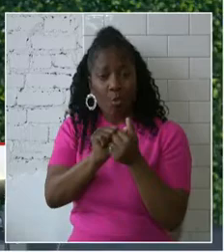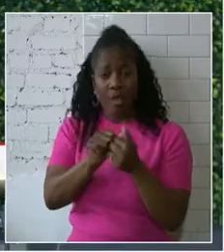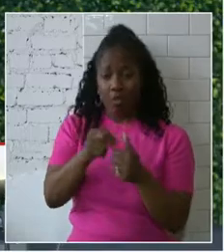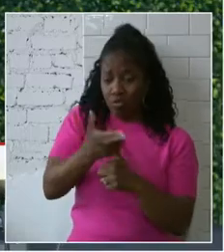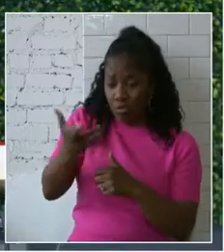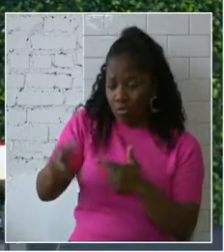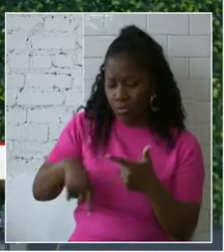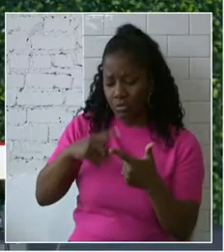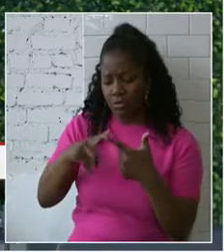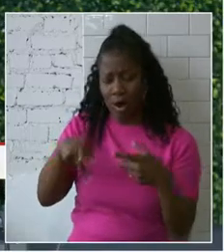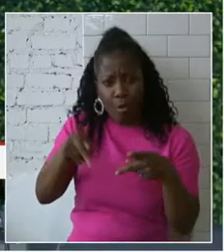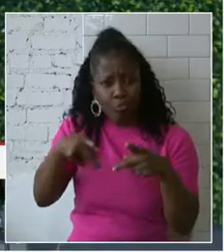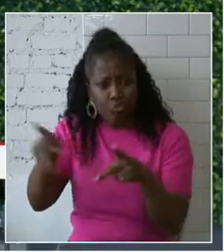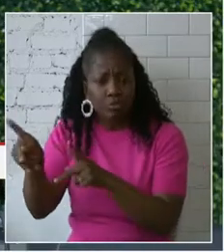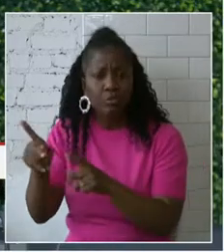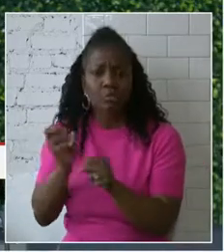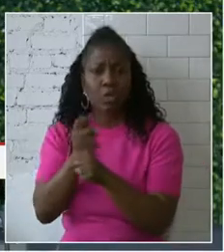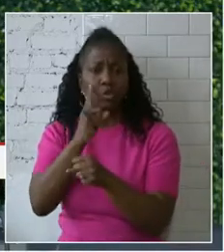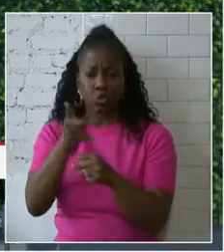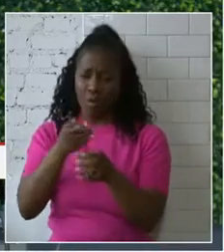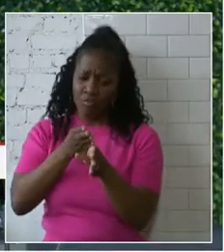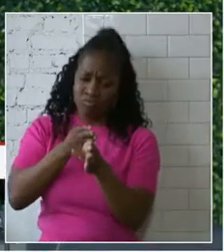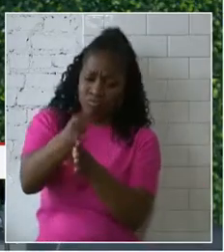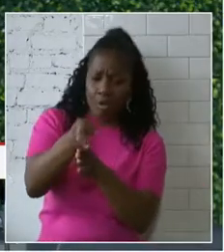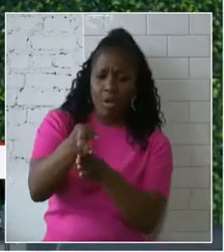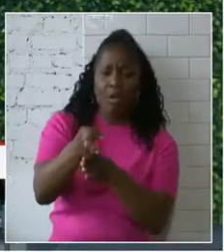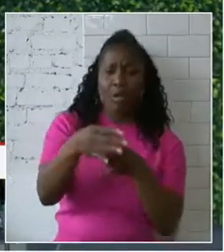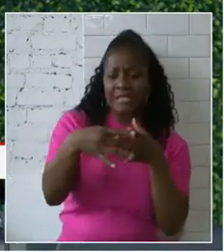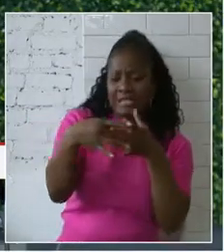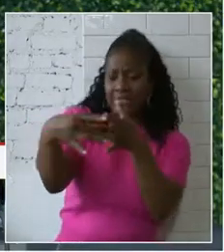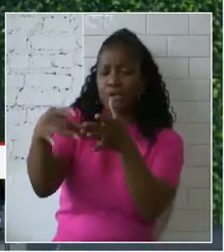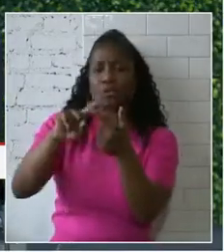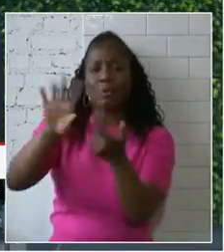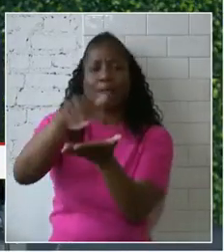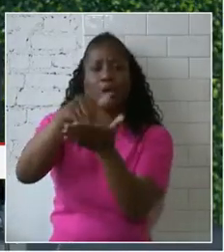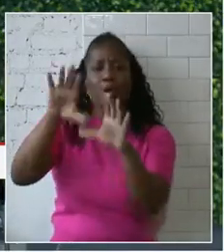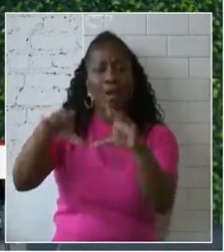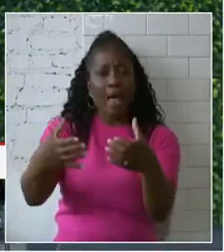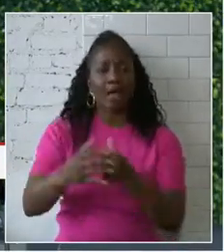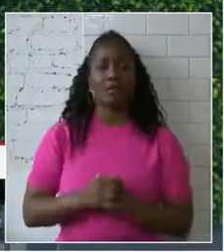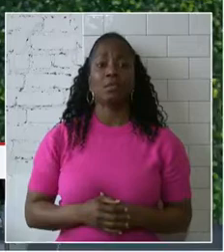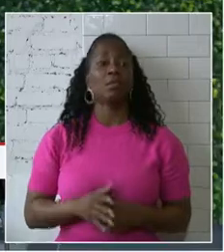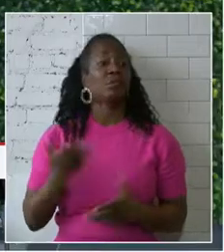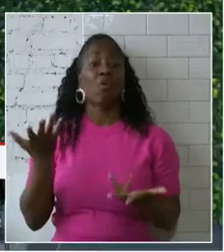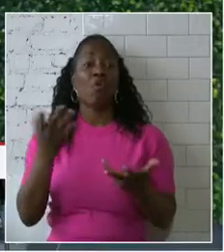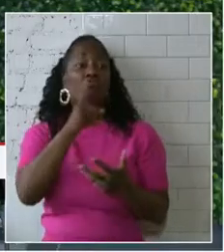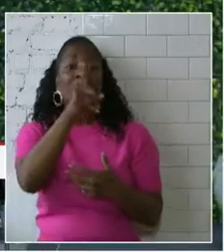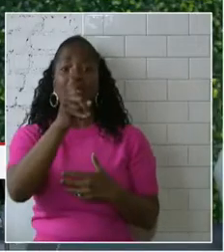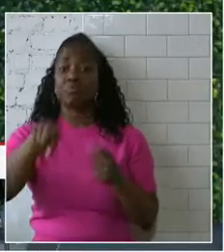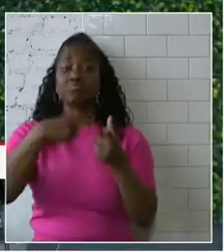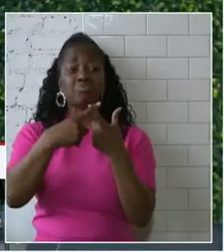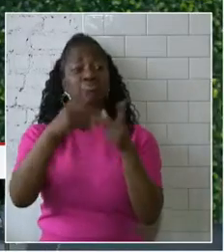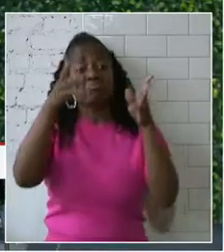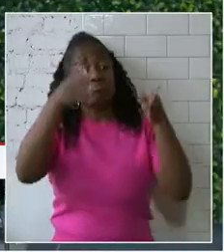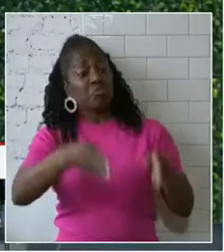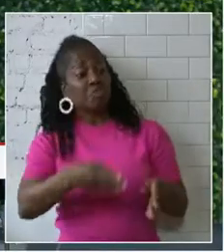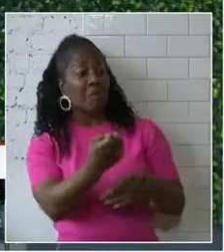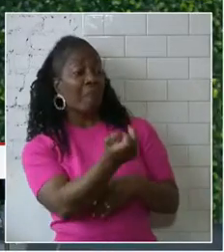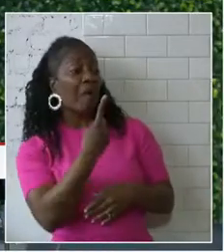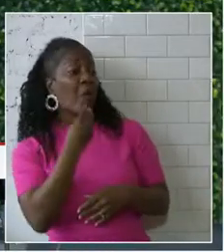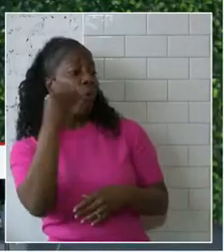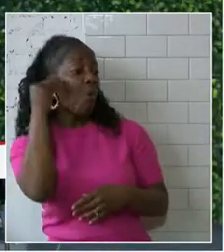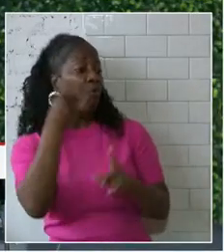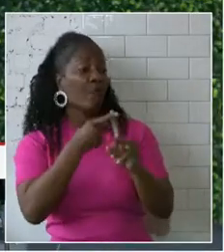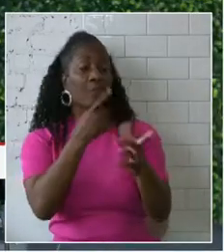going to put them on the pathway to the middle class. And so what this looks like. So generally when an individual comes home, some of the first things that